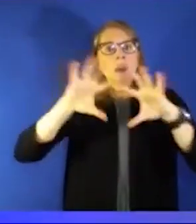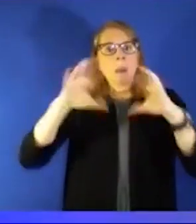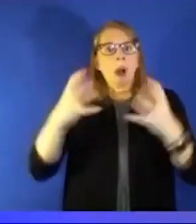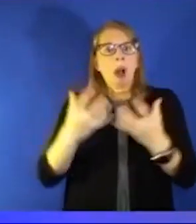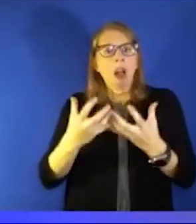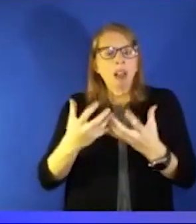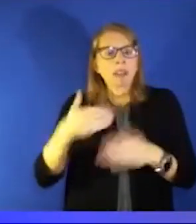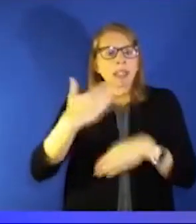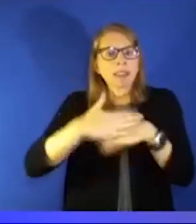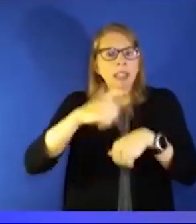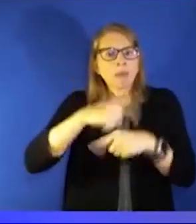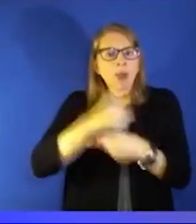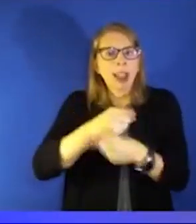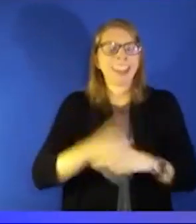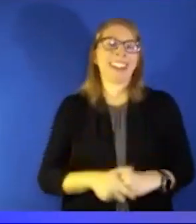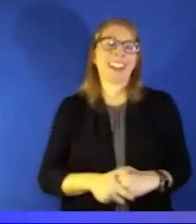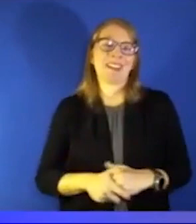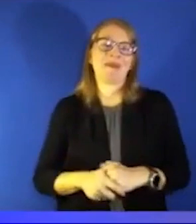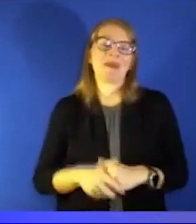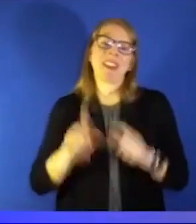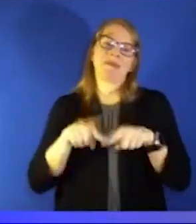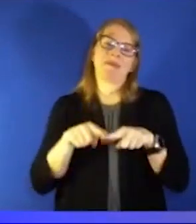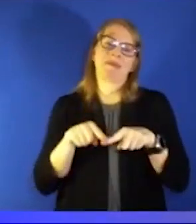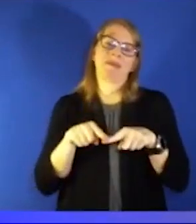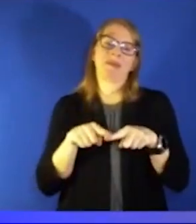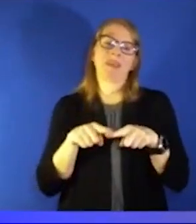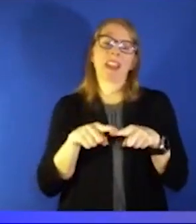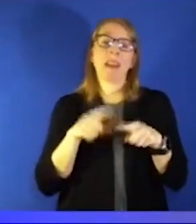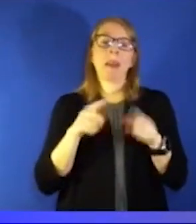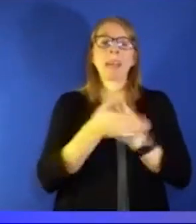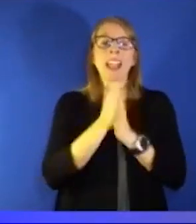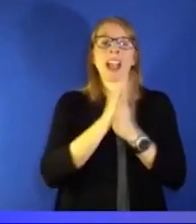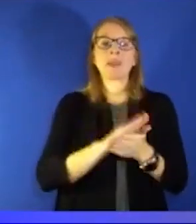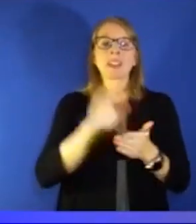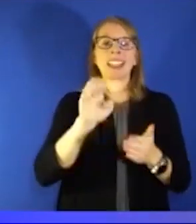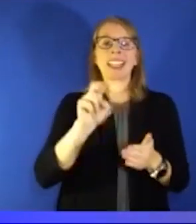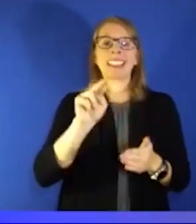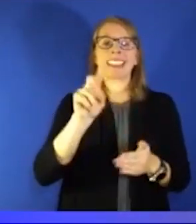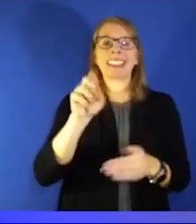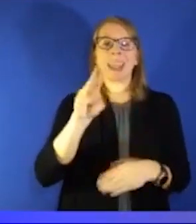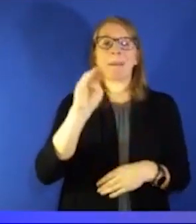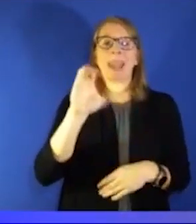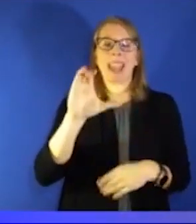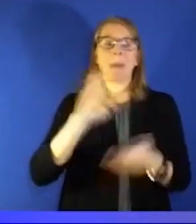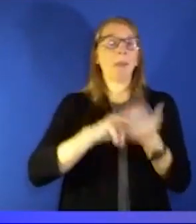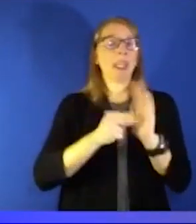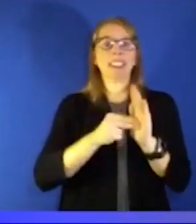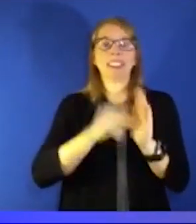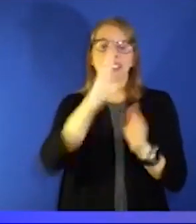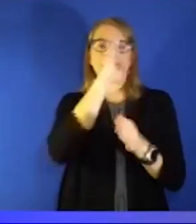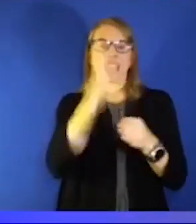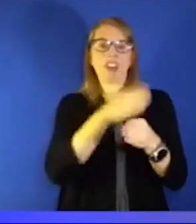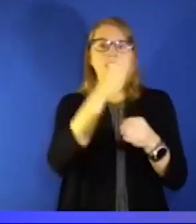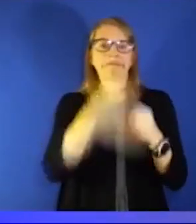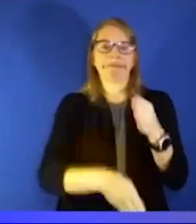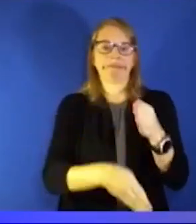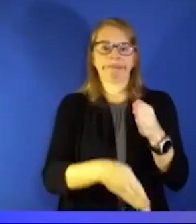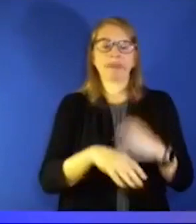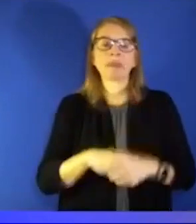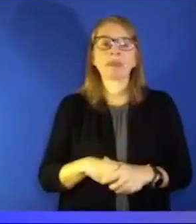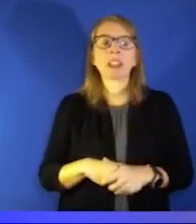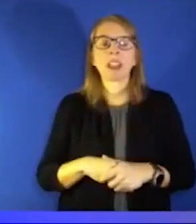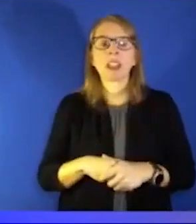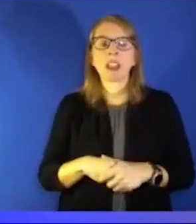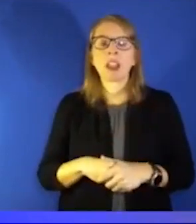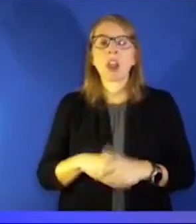depends on whether this becomes endemic, whether it's something that never really gets out of circulation. So then it would be something similar